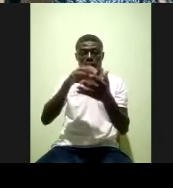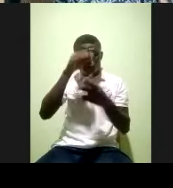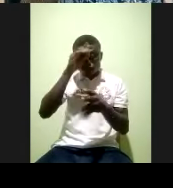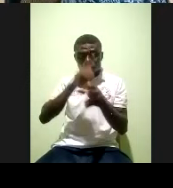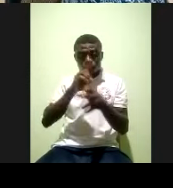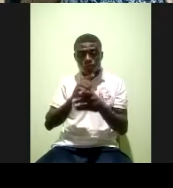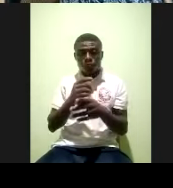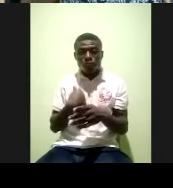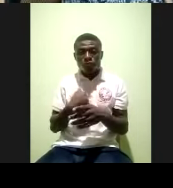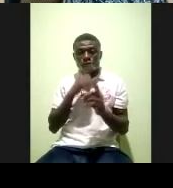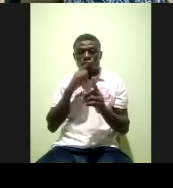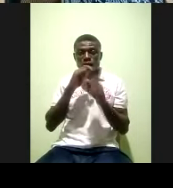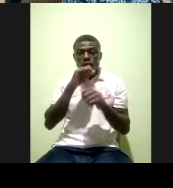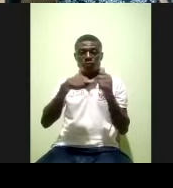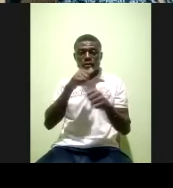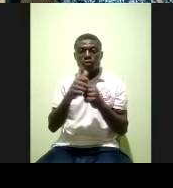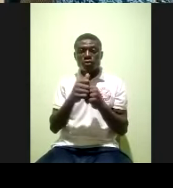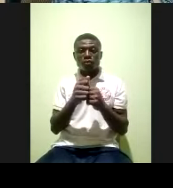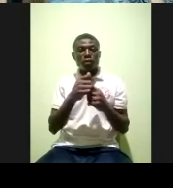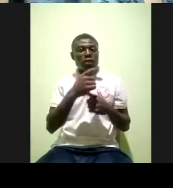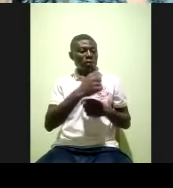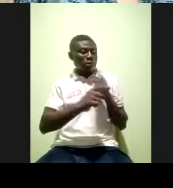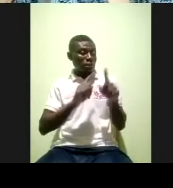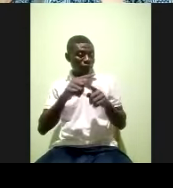to talk about different types of learning